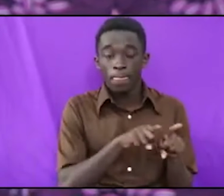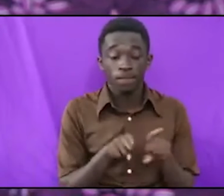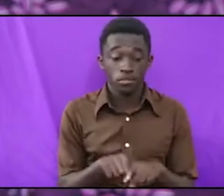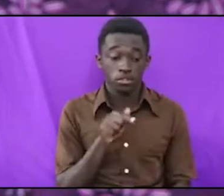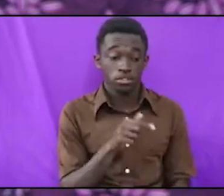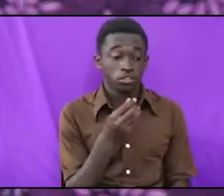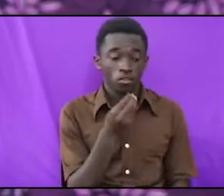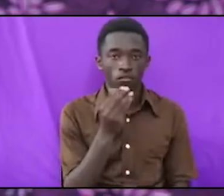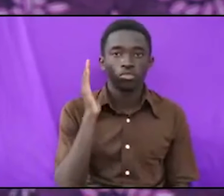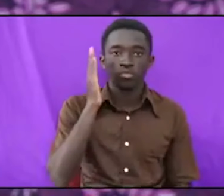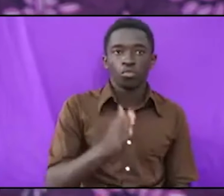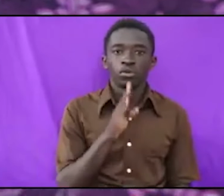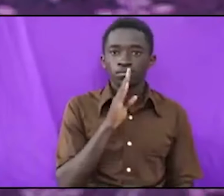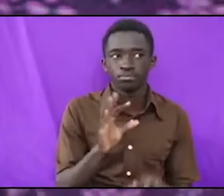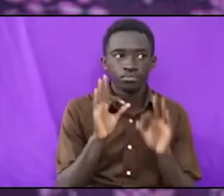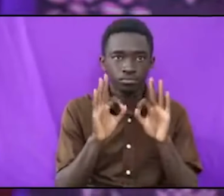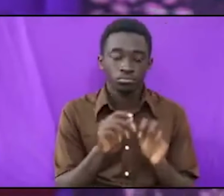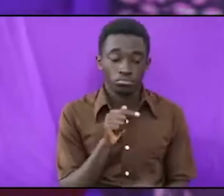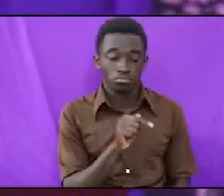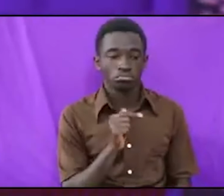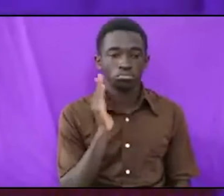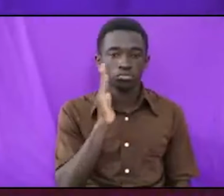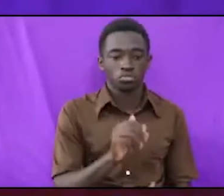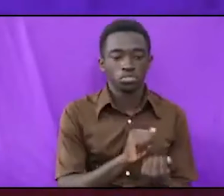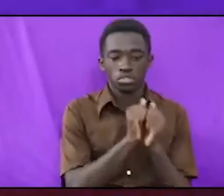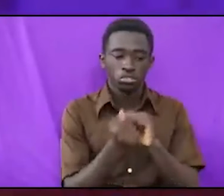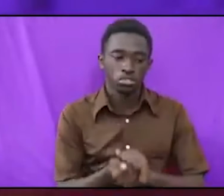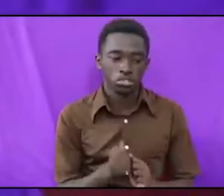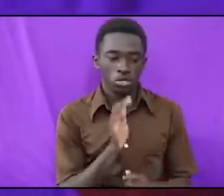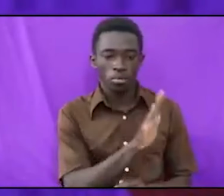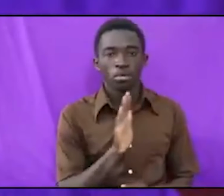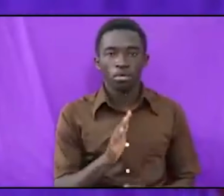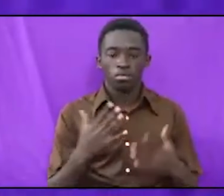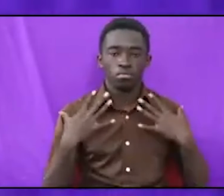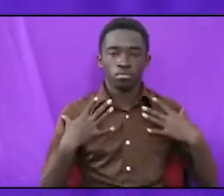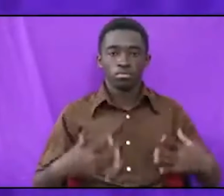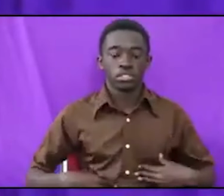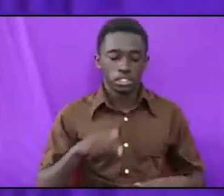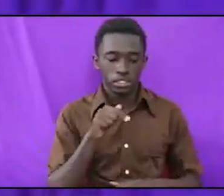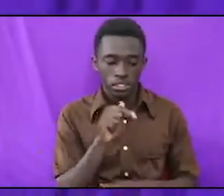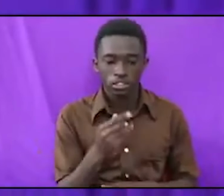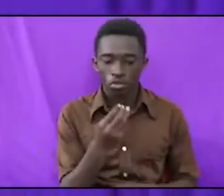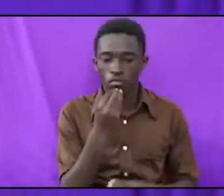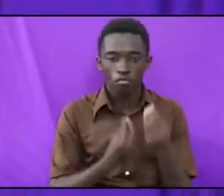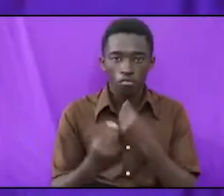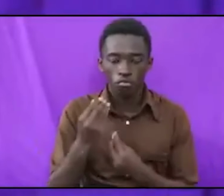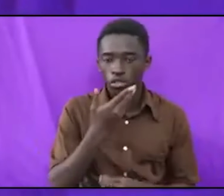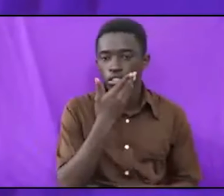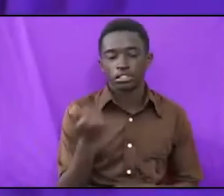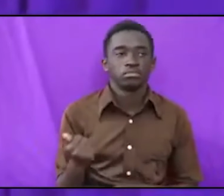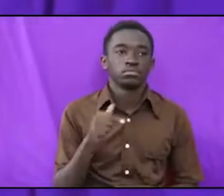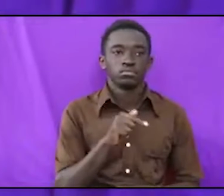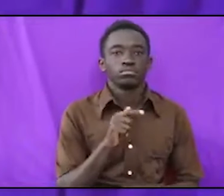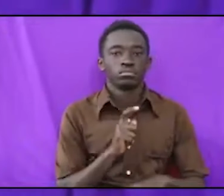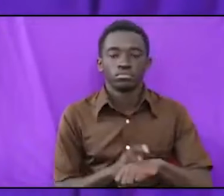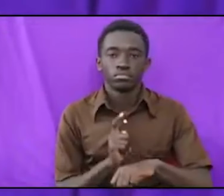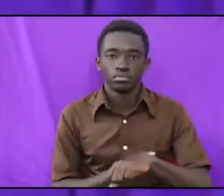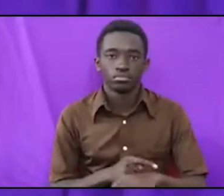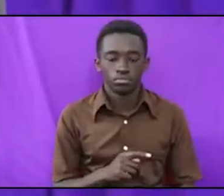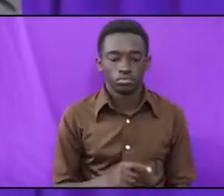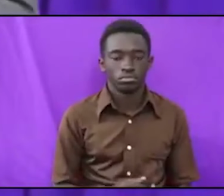that it will change the way you look like. It's the best of that time, the